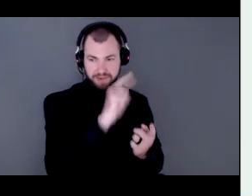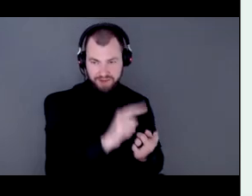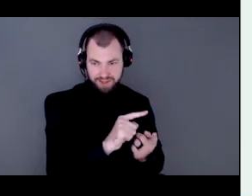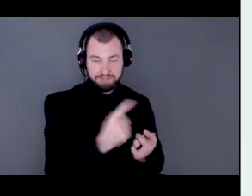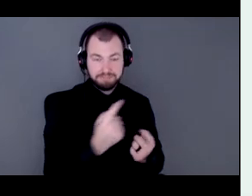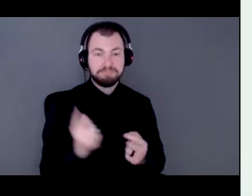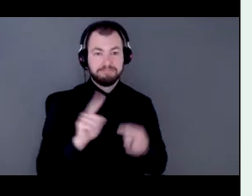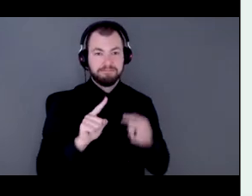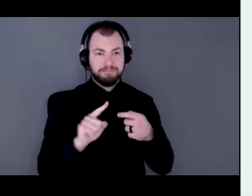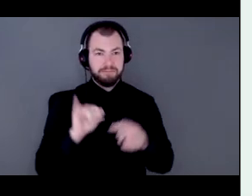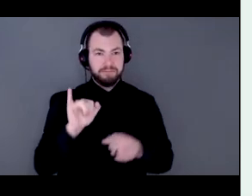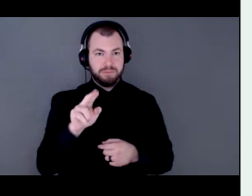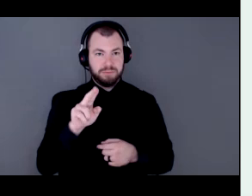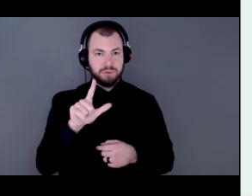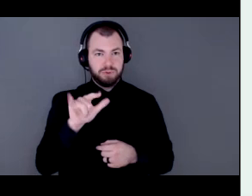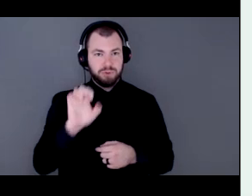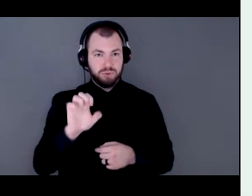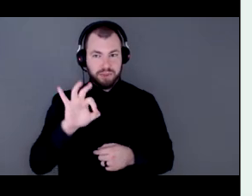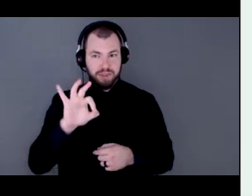Falgout.